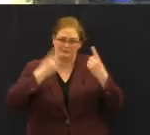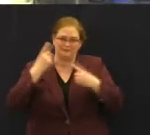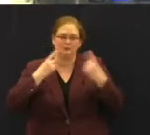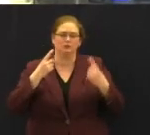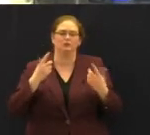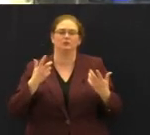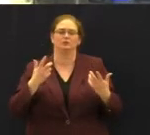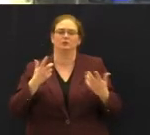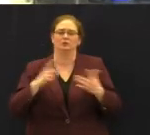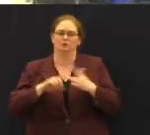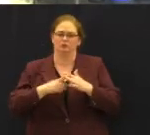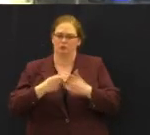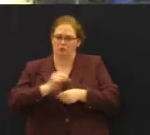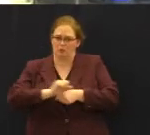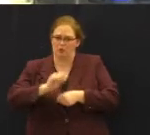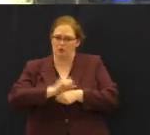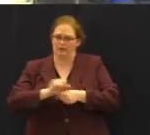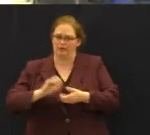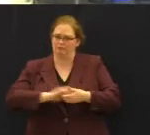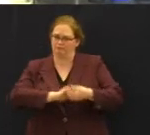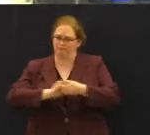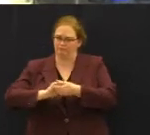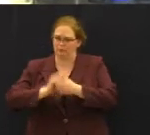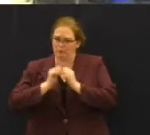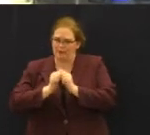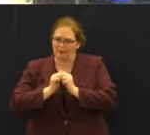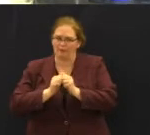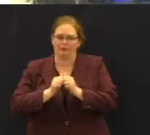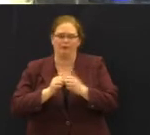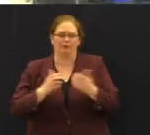start working on it together. I